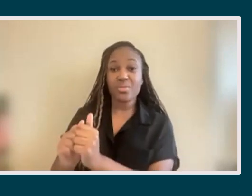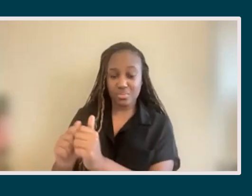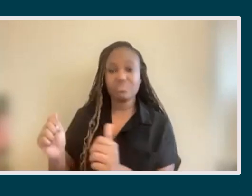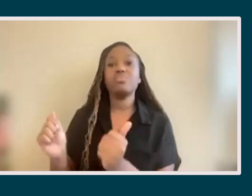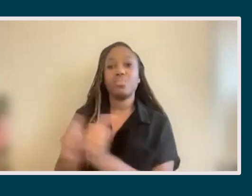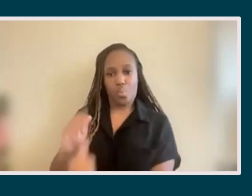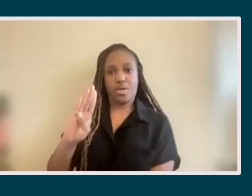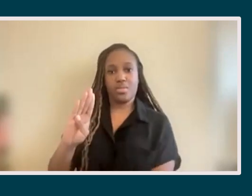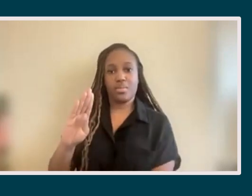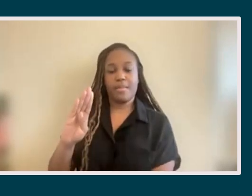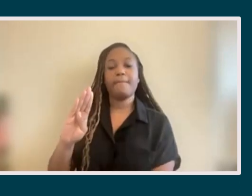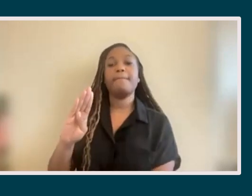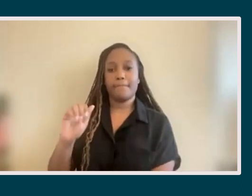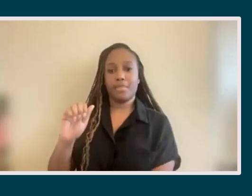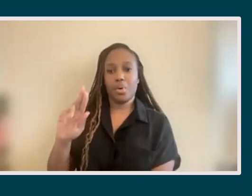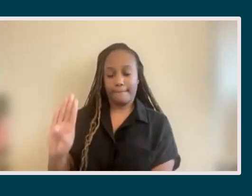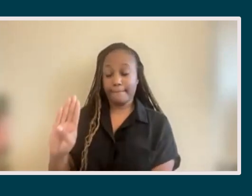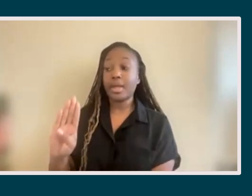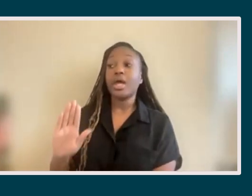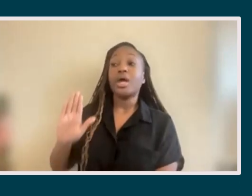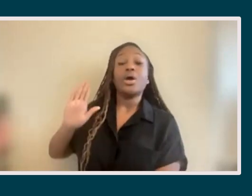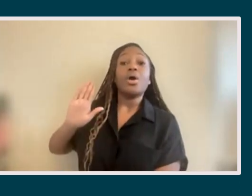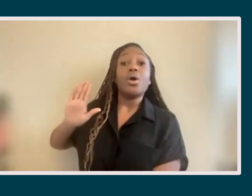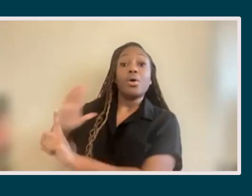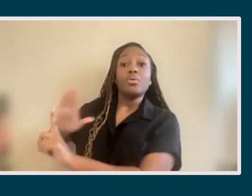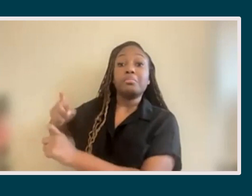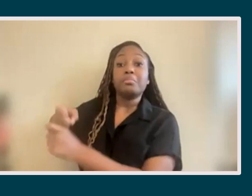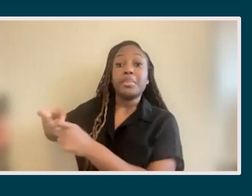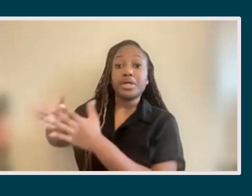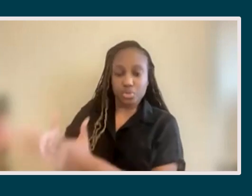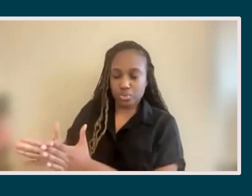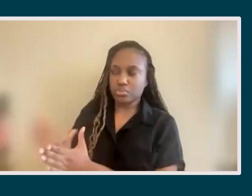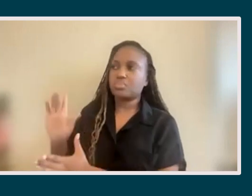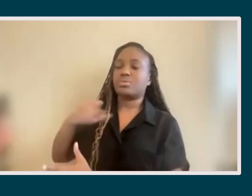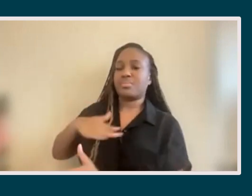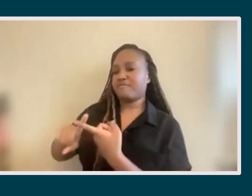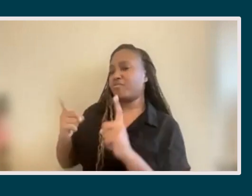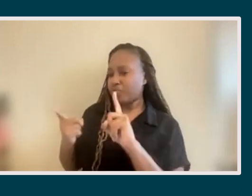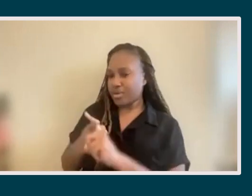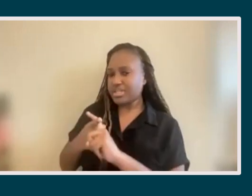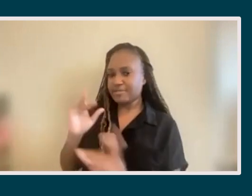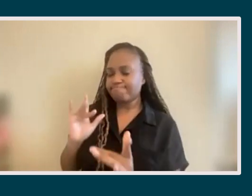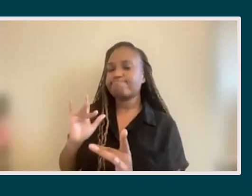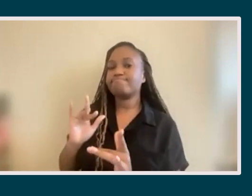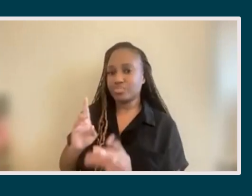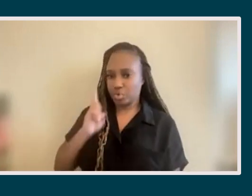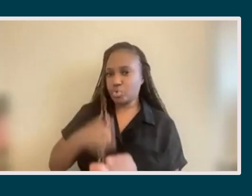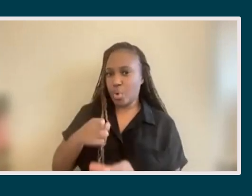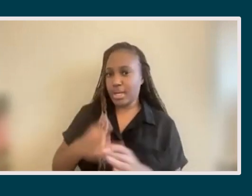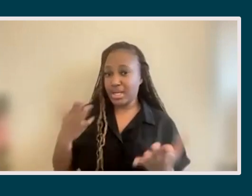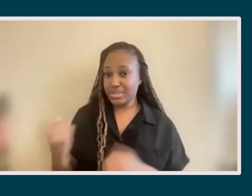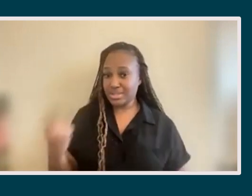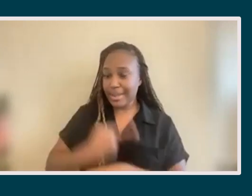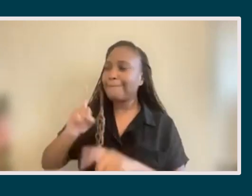Barb's manager, one of my friends who's on the call, her manager could not